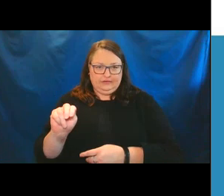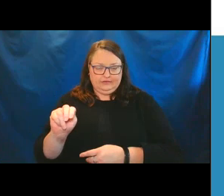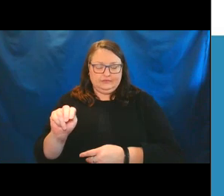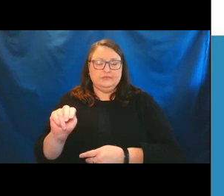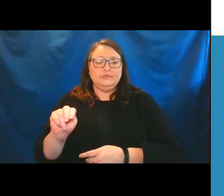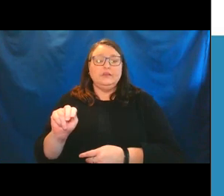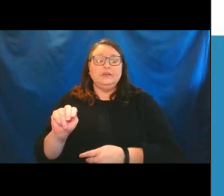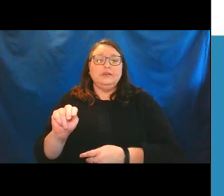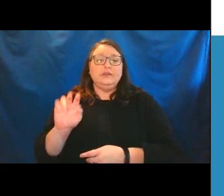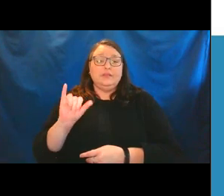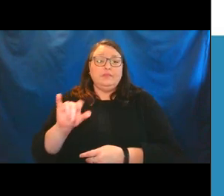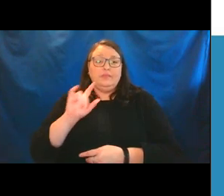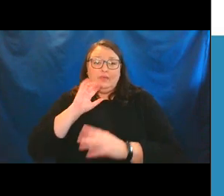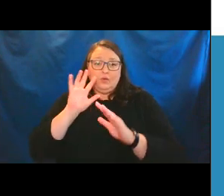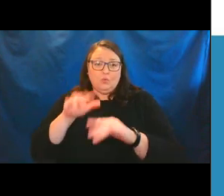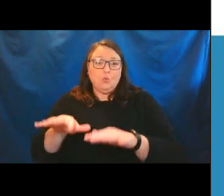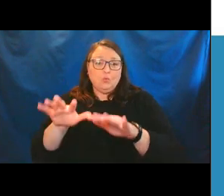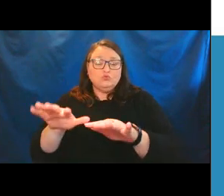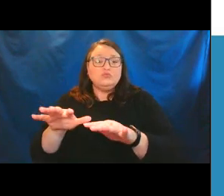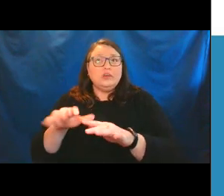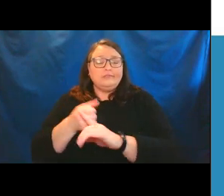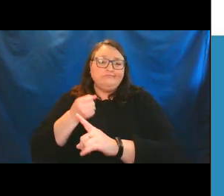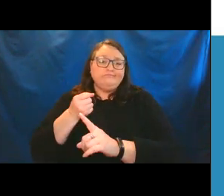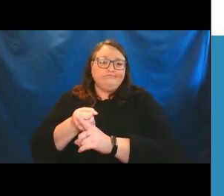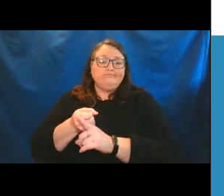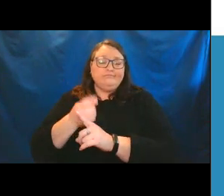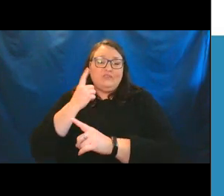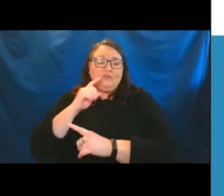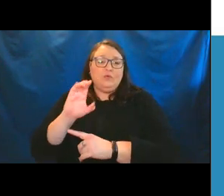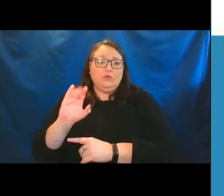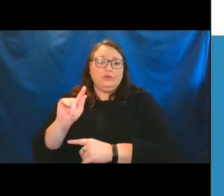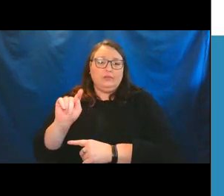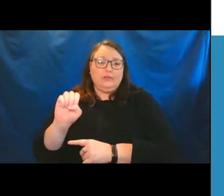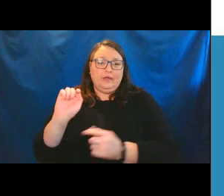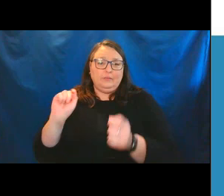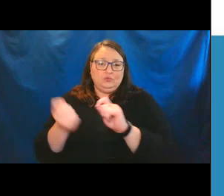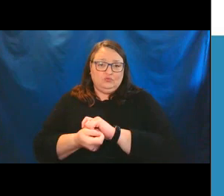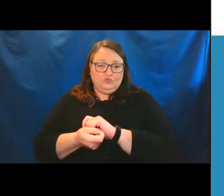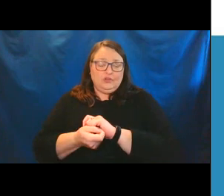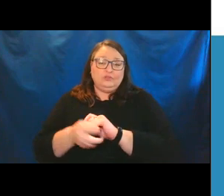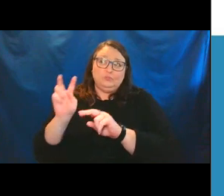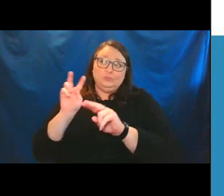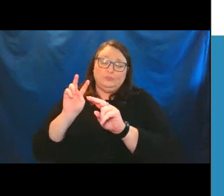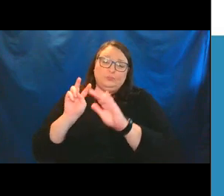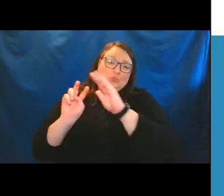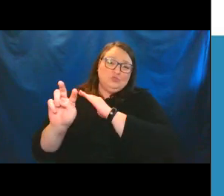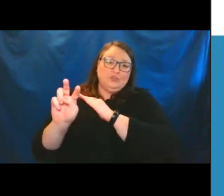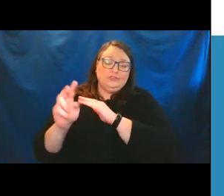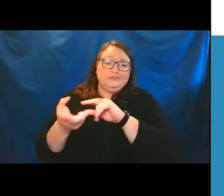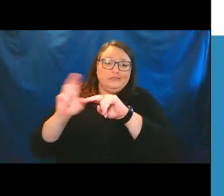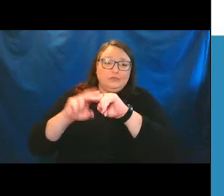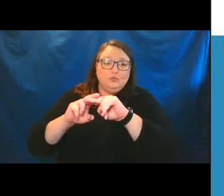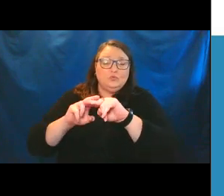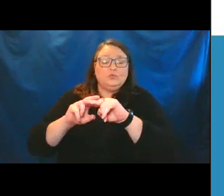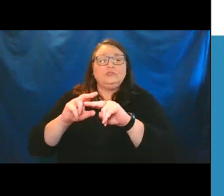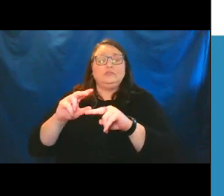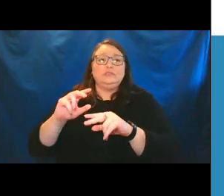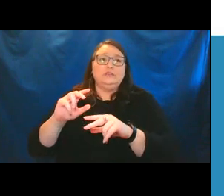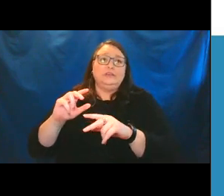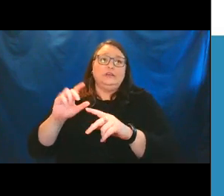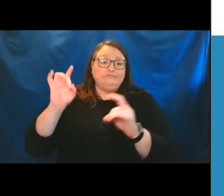is vulnerable to climate change and projections of increased storms, their frequency and